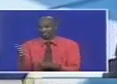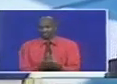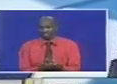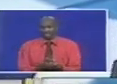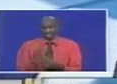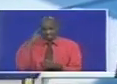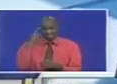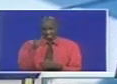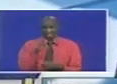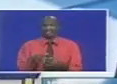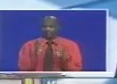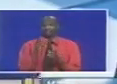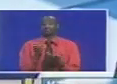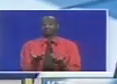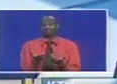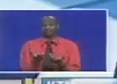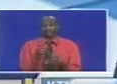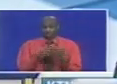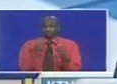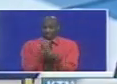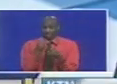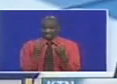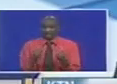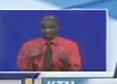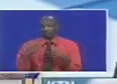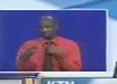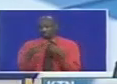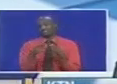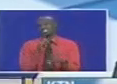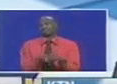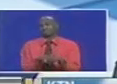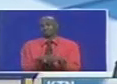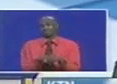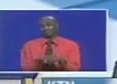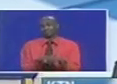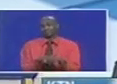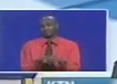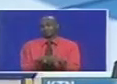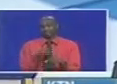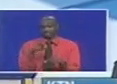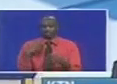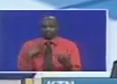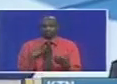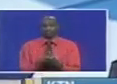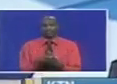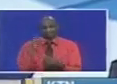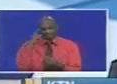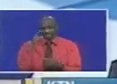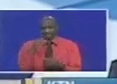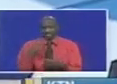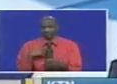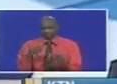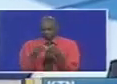I think that is the way to go. What we are doing right now is short term, and the government is on course to address the